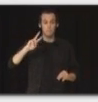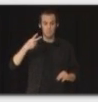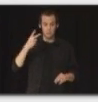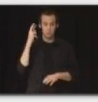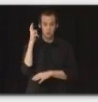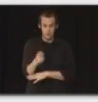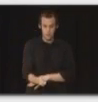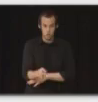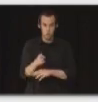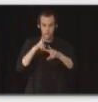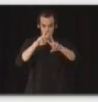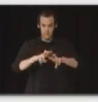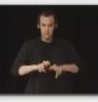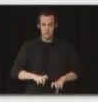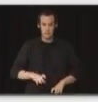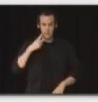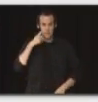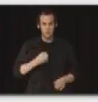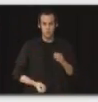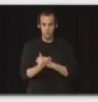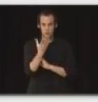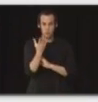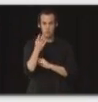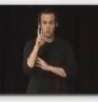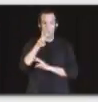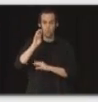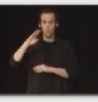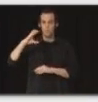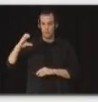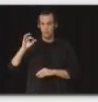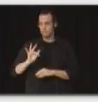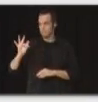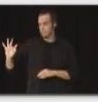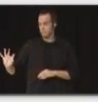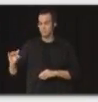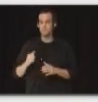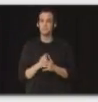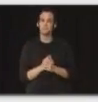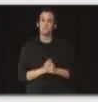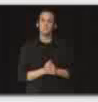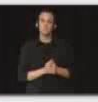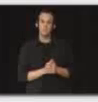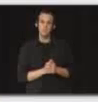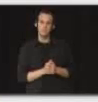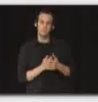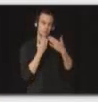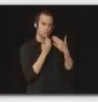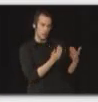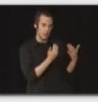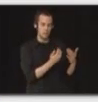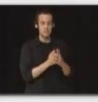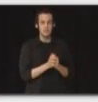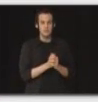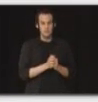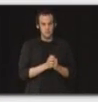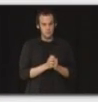Francesc Xavier, who is the Vice President of Research and Innovation at the Polytechnical University of Catalonia.